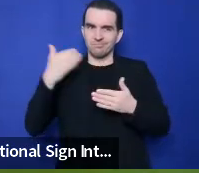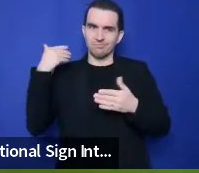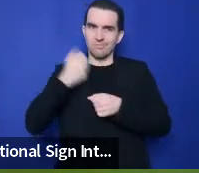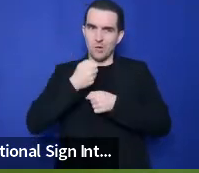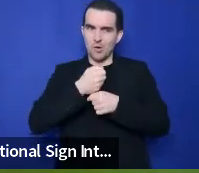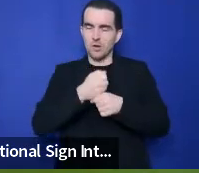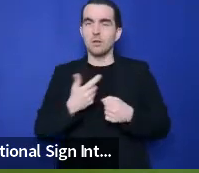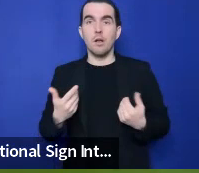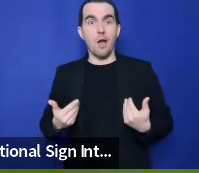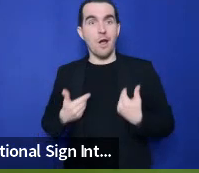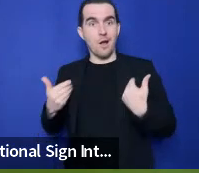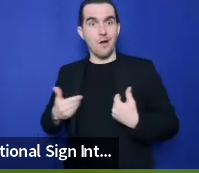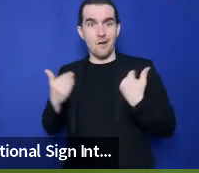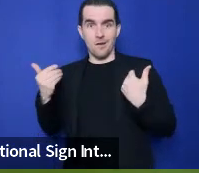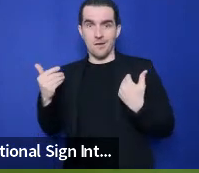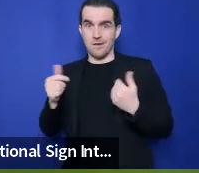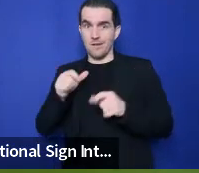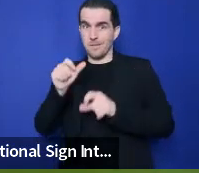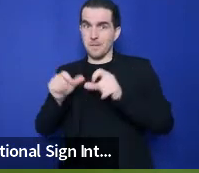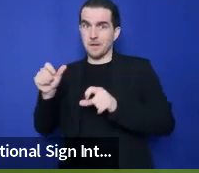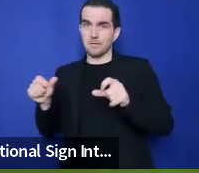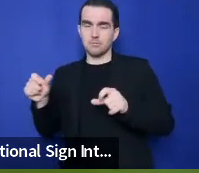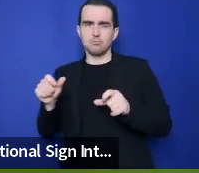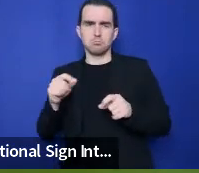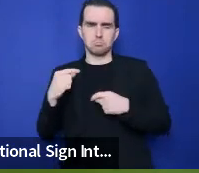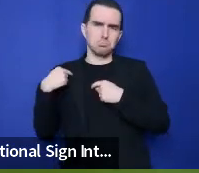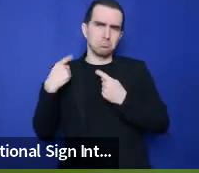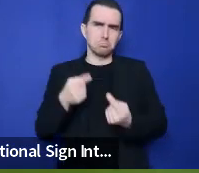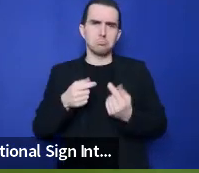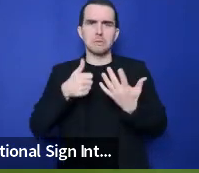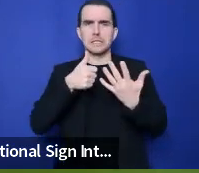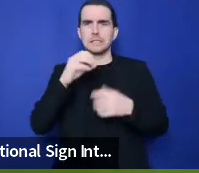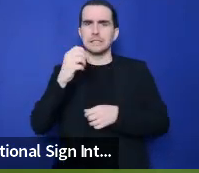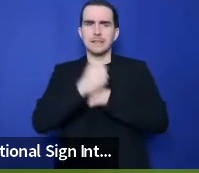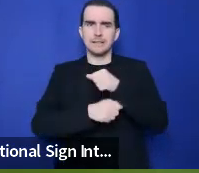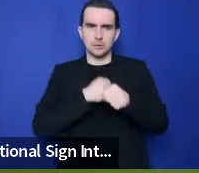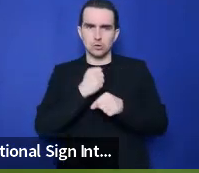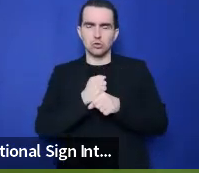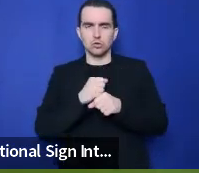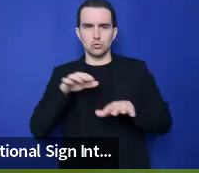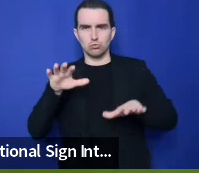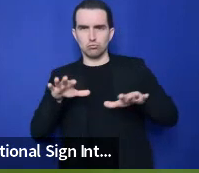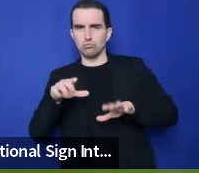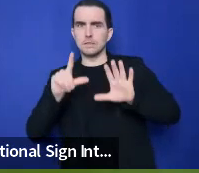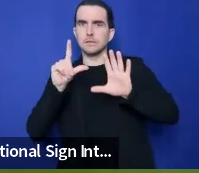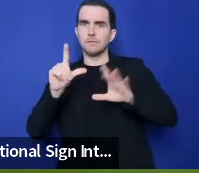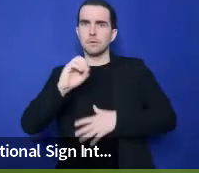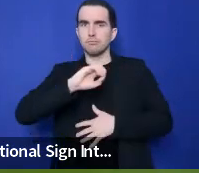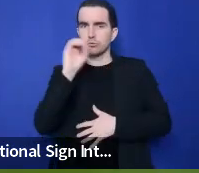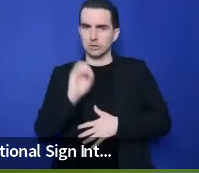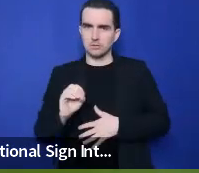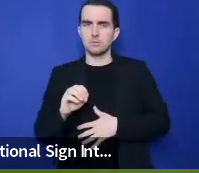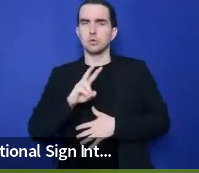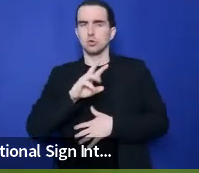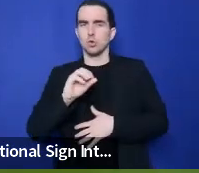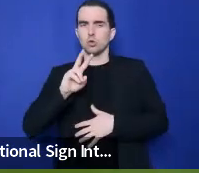2050. Majority of older people live in rural areas and outer islands compared to 29% who reside in urban